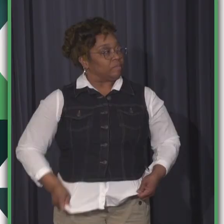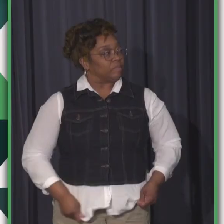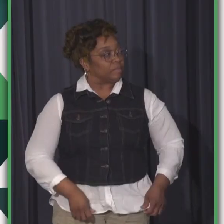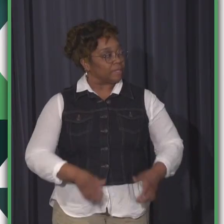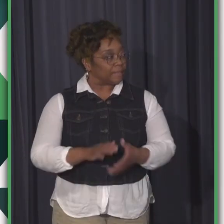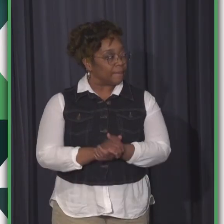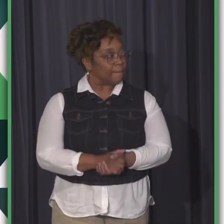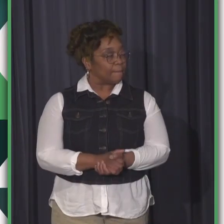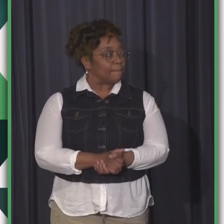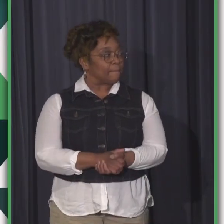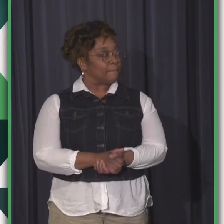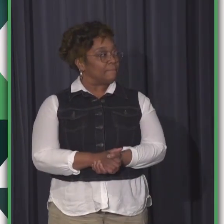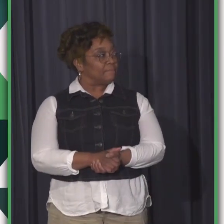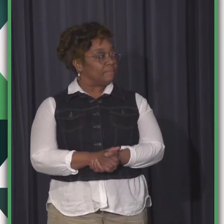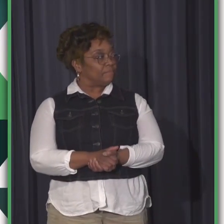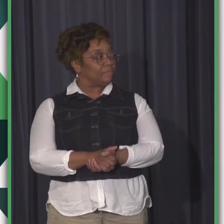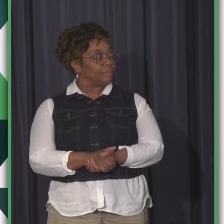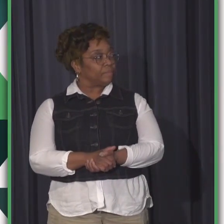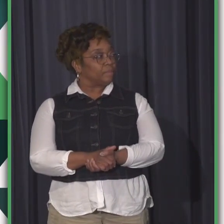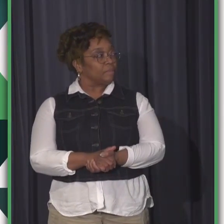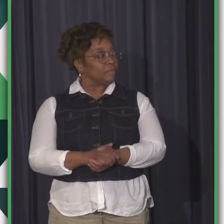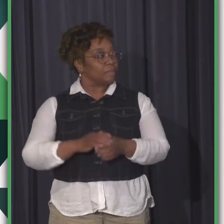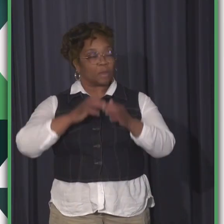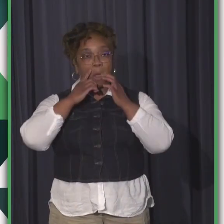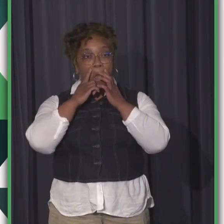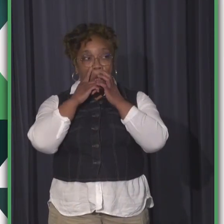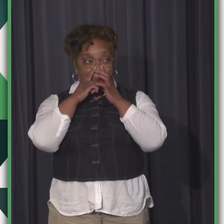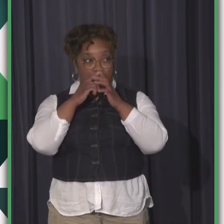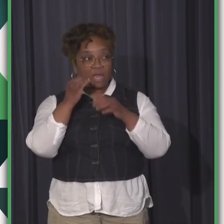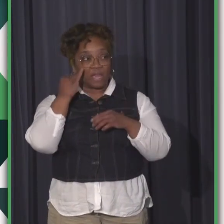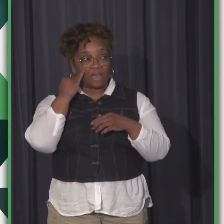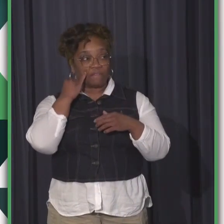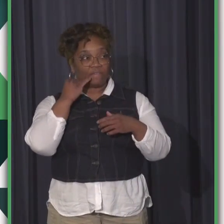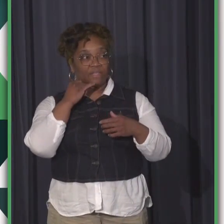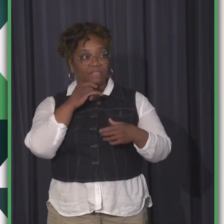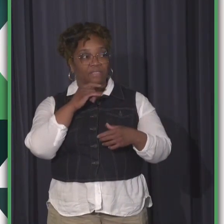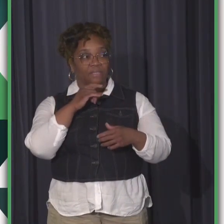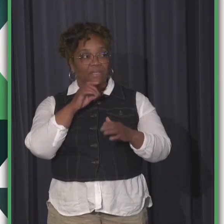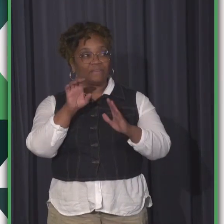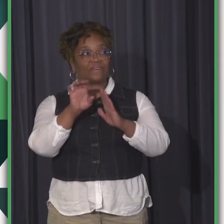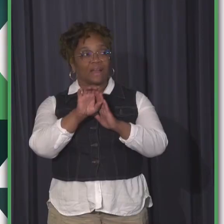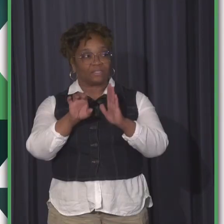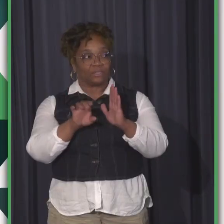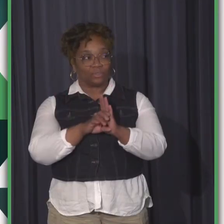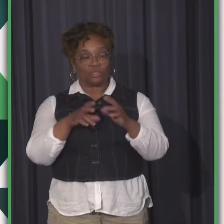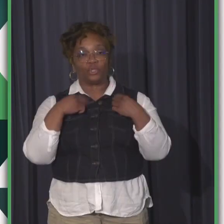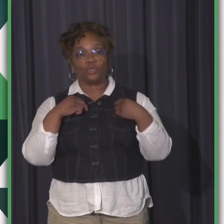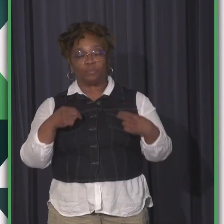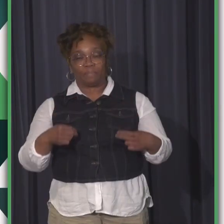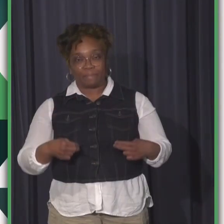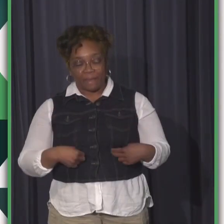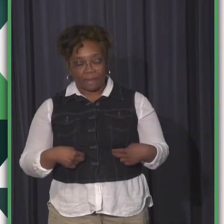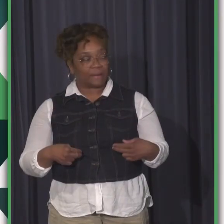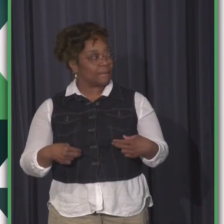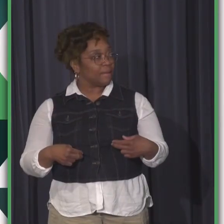in a humane way, there's no complaints whatsoever. Excuse me. So point